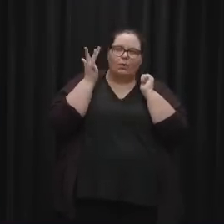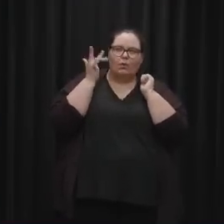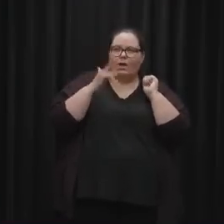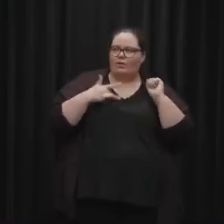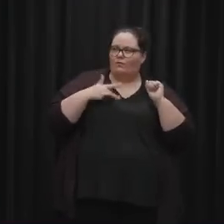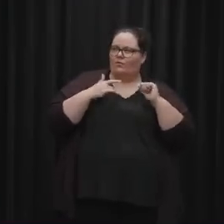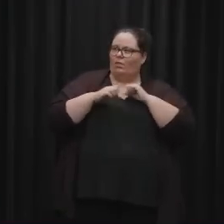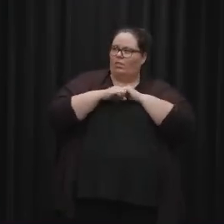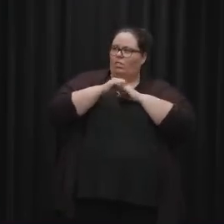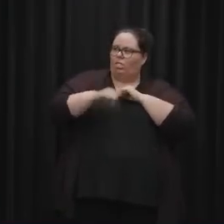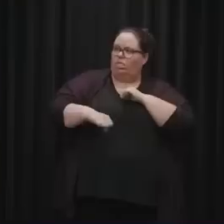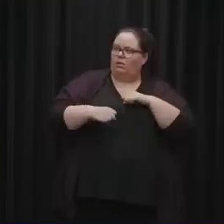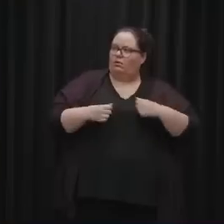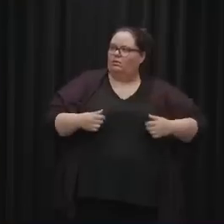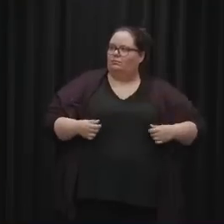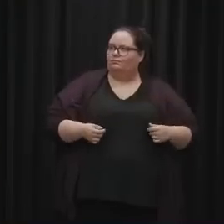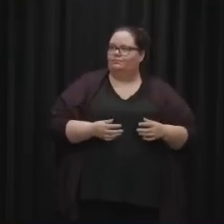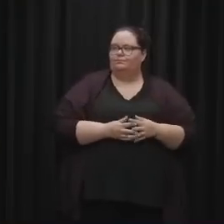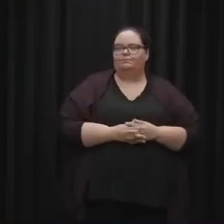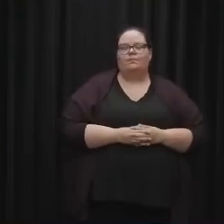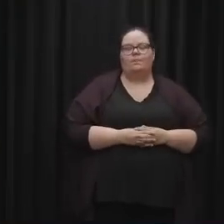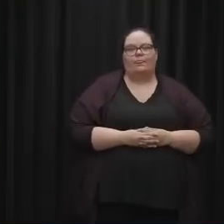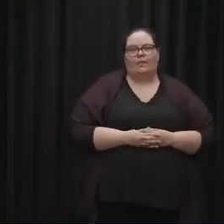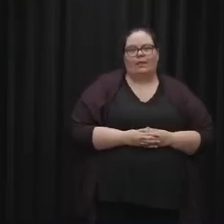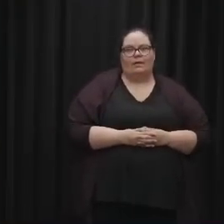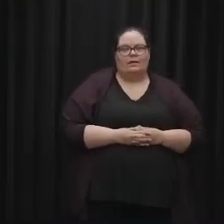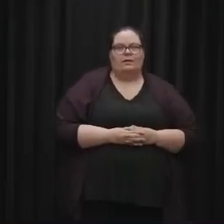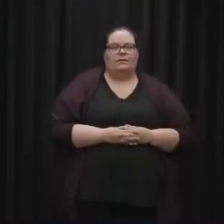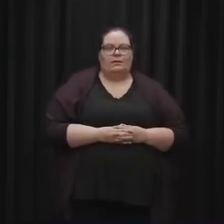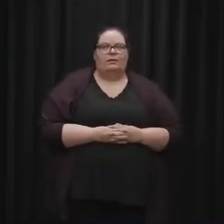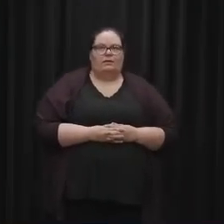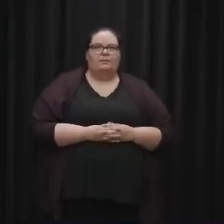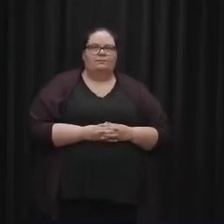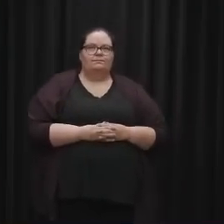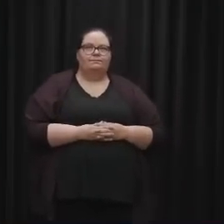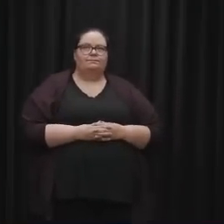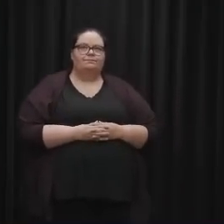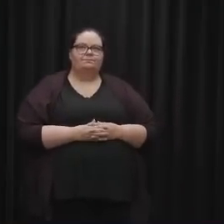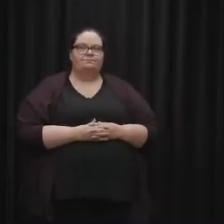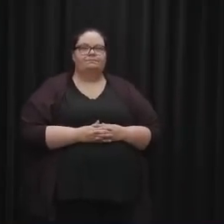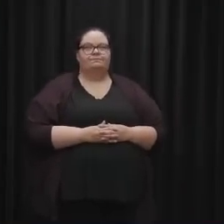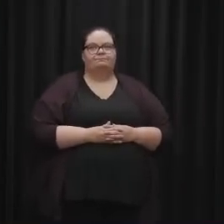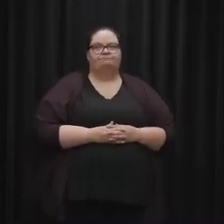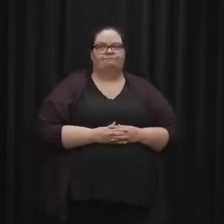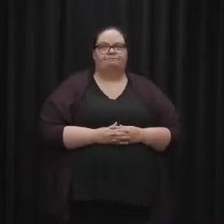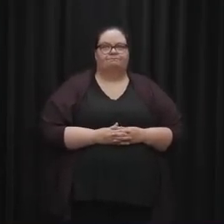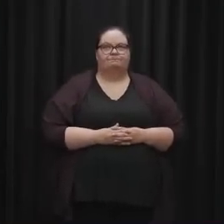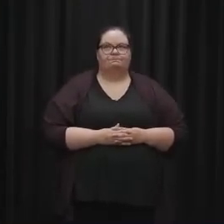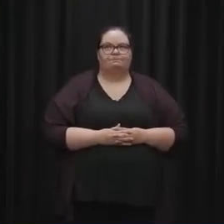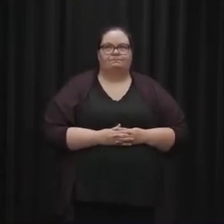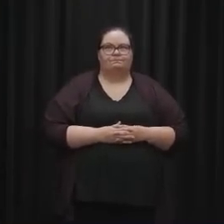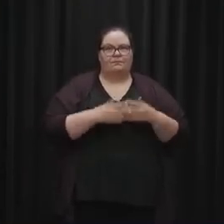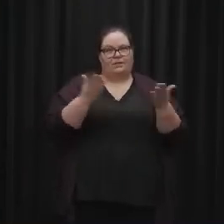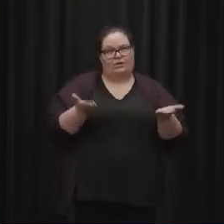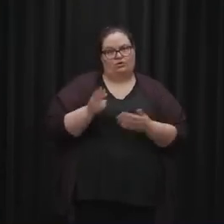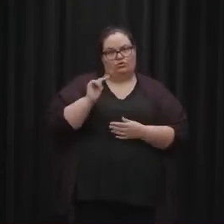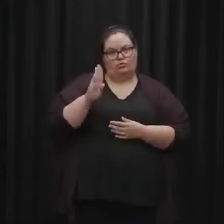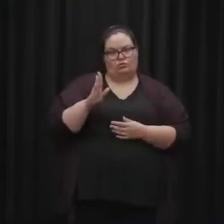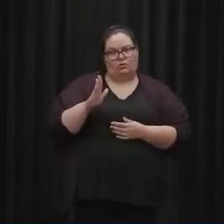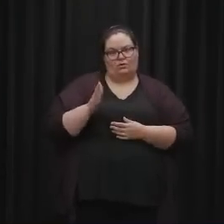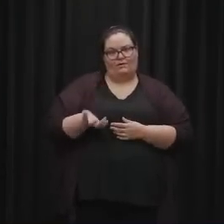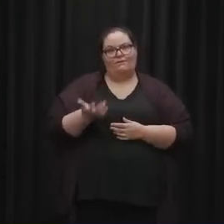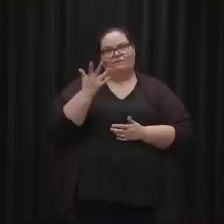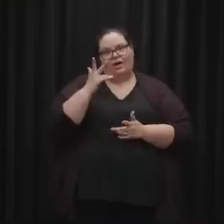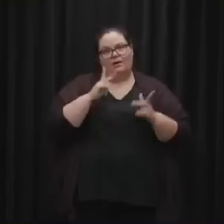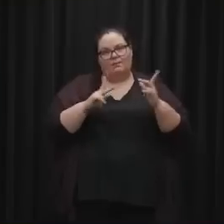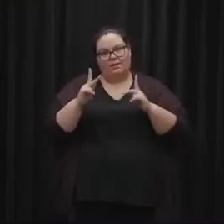people need more time? Well, I think if you look at our record in the province, we have 5 active cases